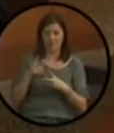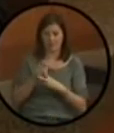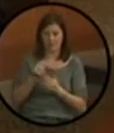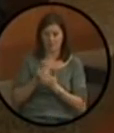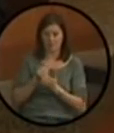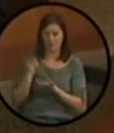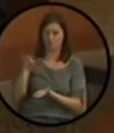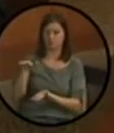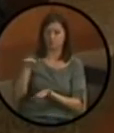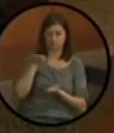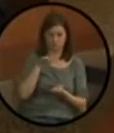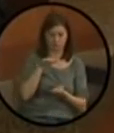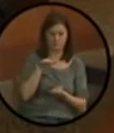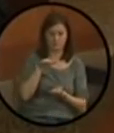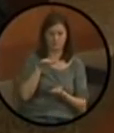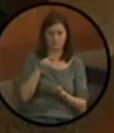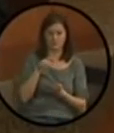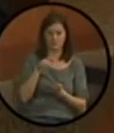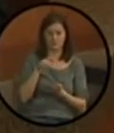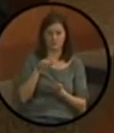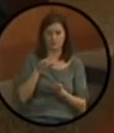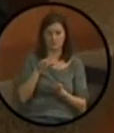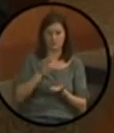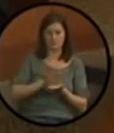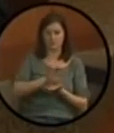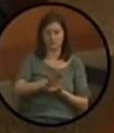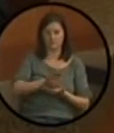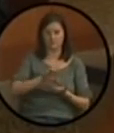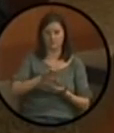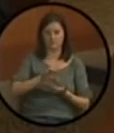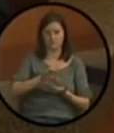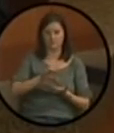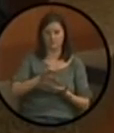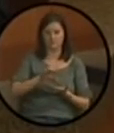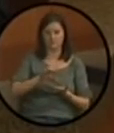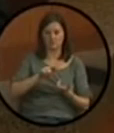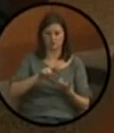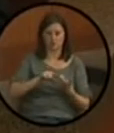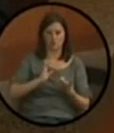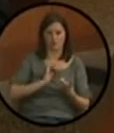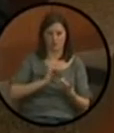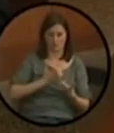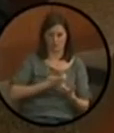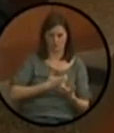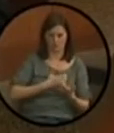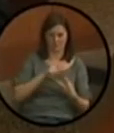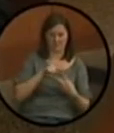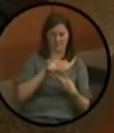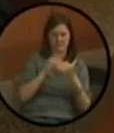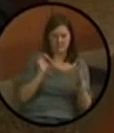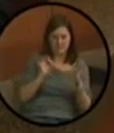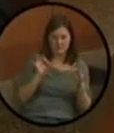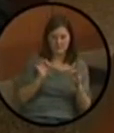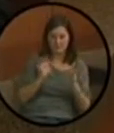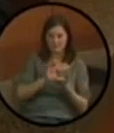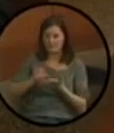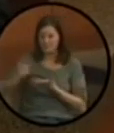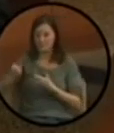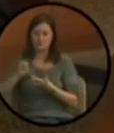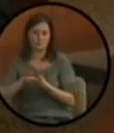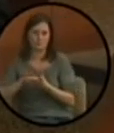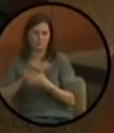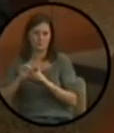are where we get our forfeiture funds. We don't see forfeiture money from those small forfeitures that some people think we